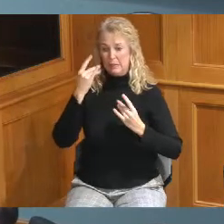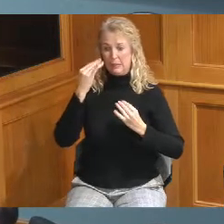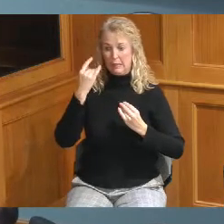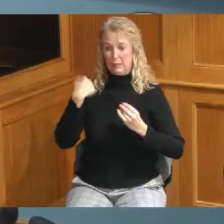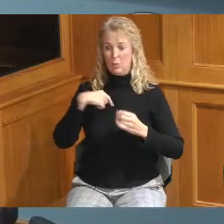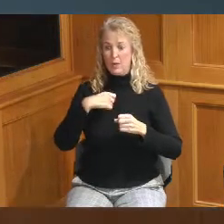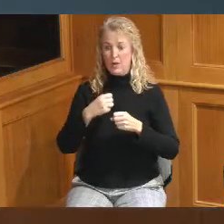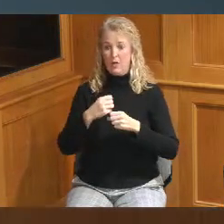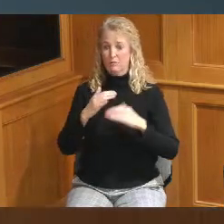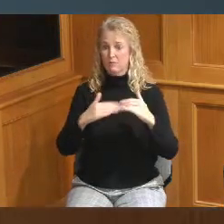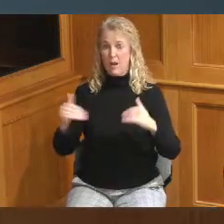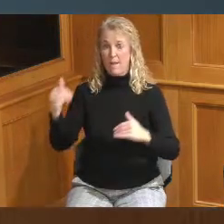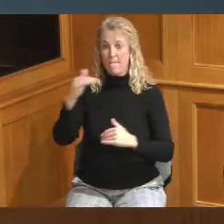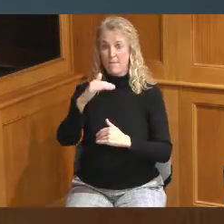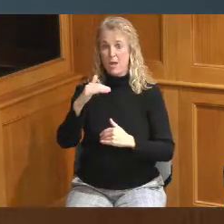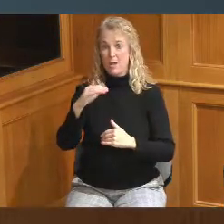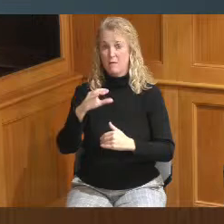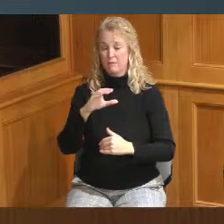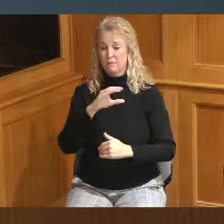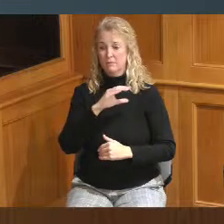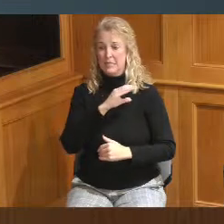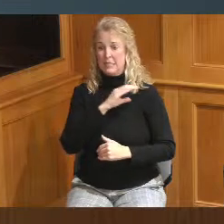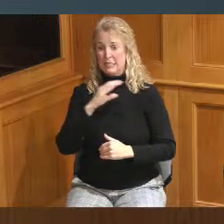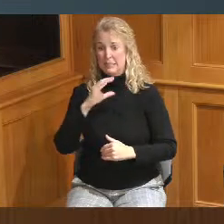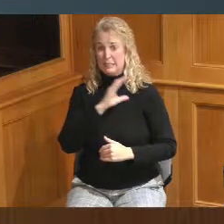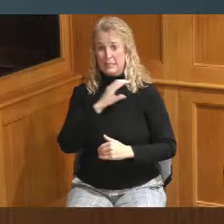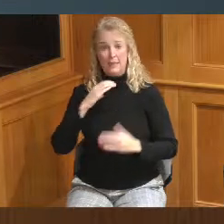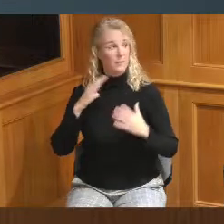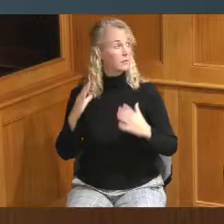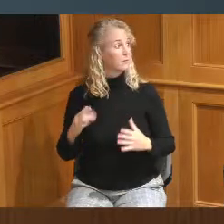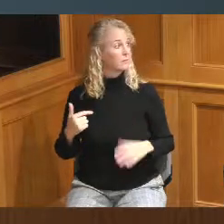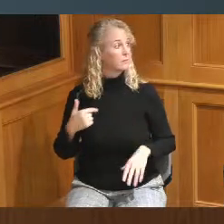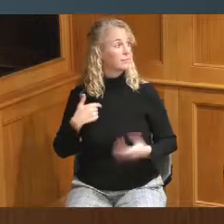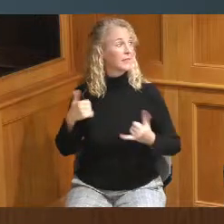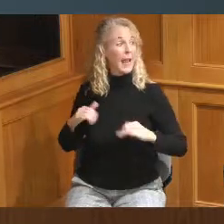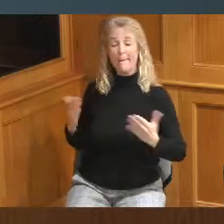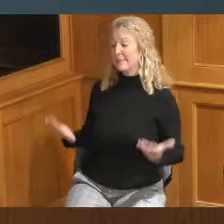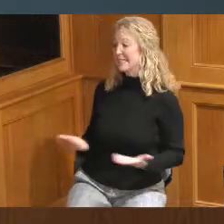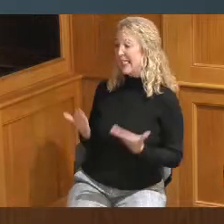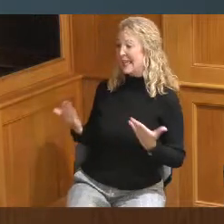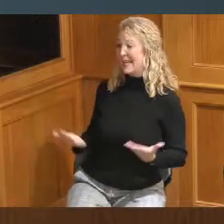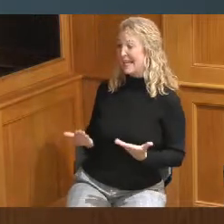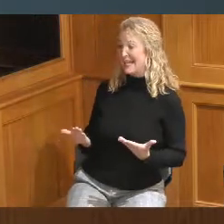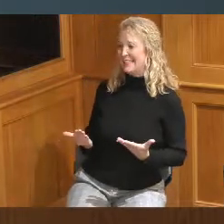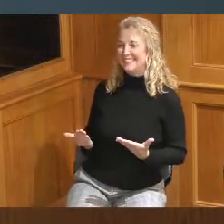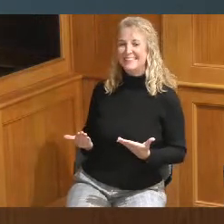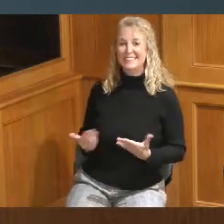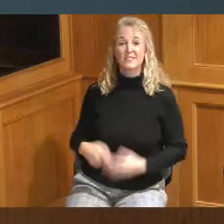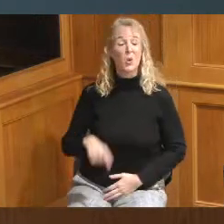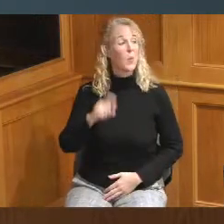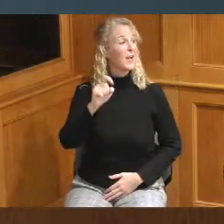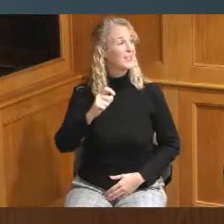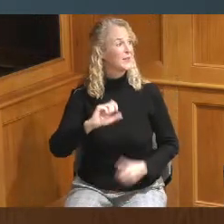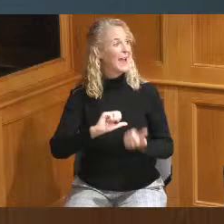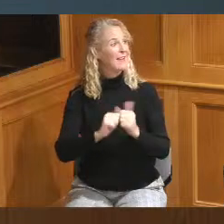beyond the term of a county commissioner. Right. I'll still be here. No, I'm saying you have to run again. You got to run again and again. I'm just